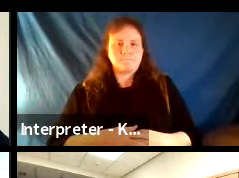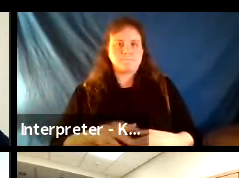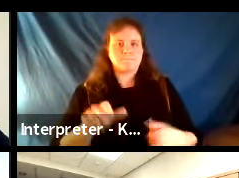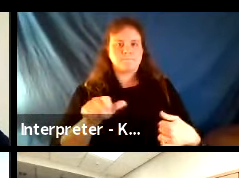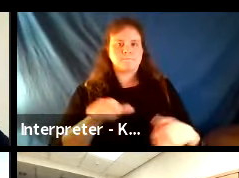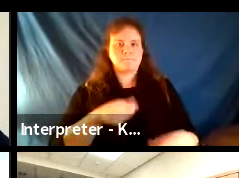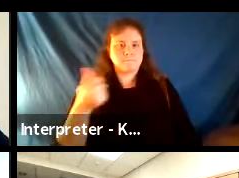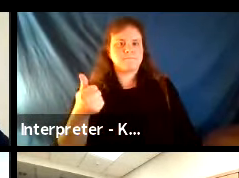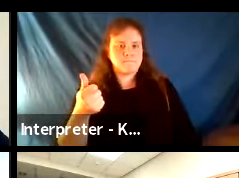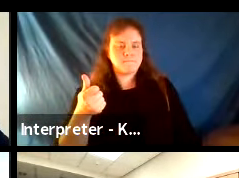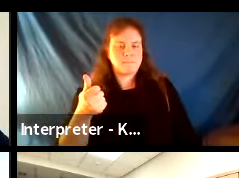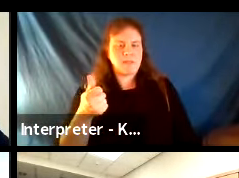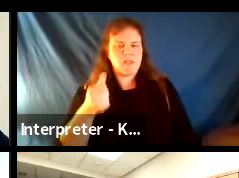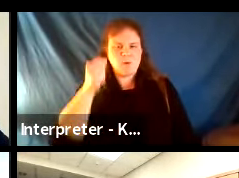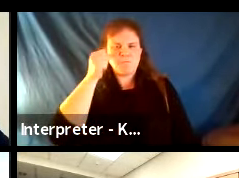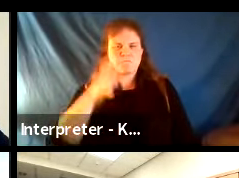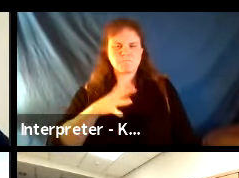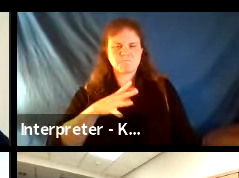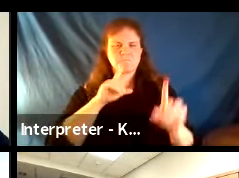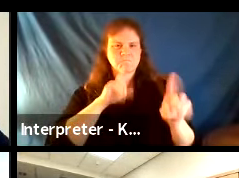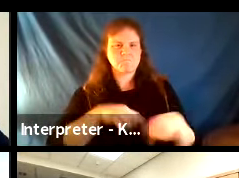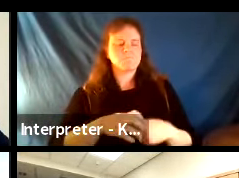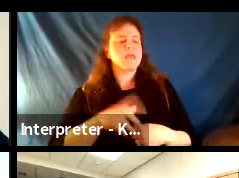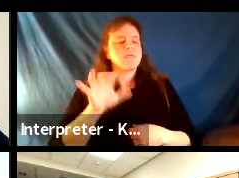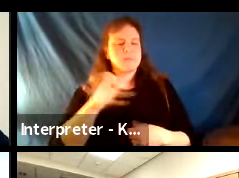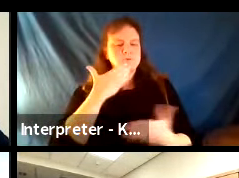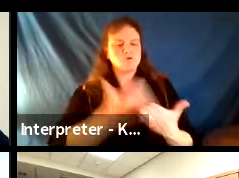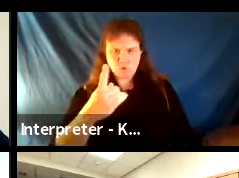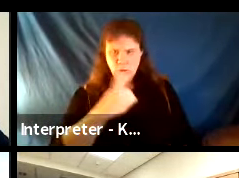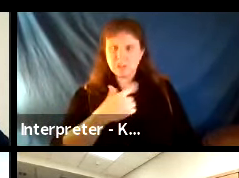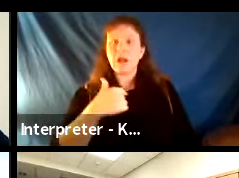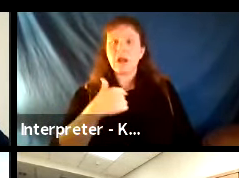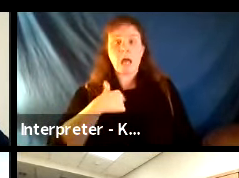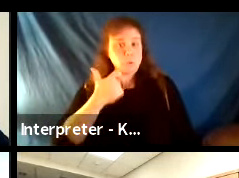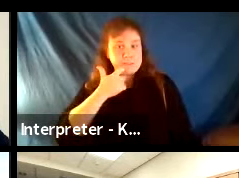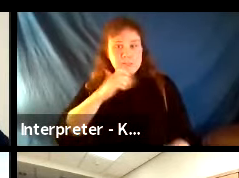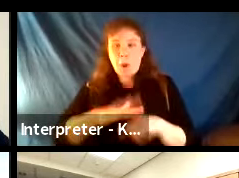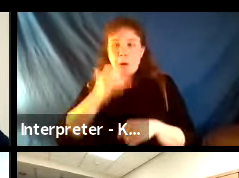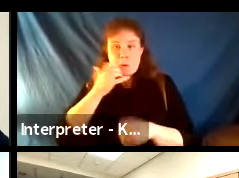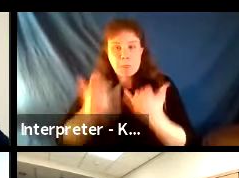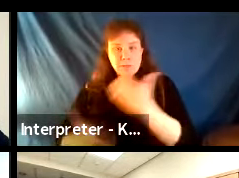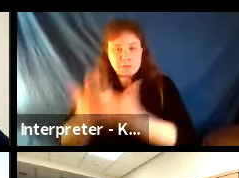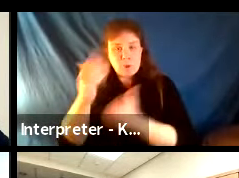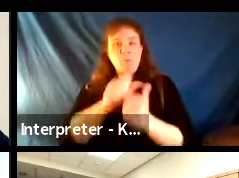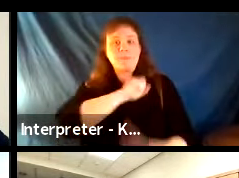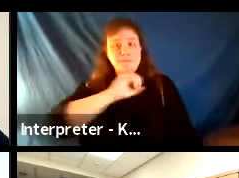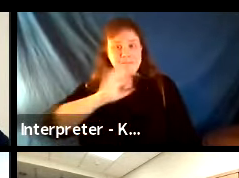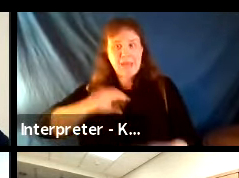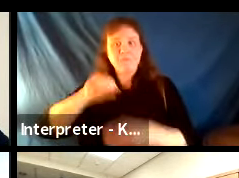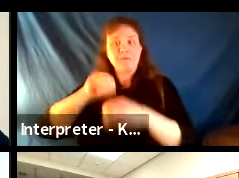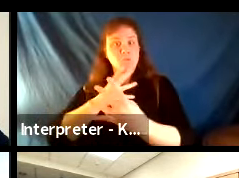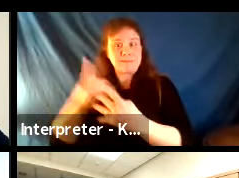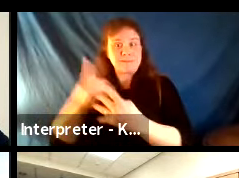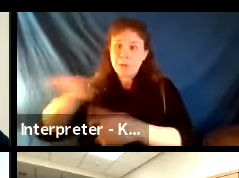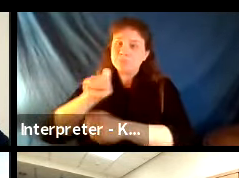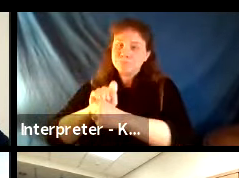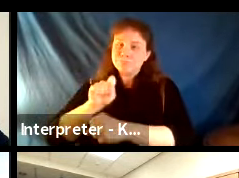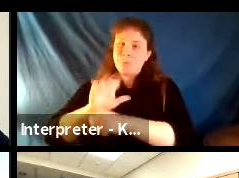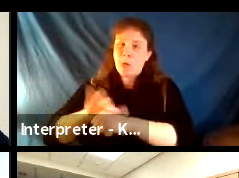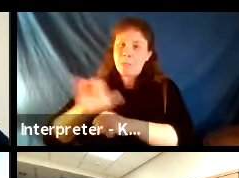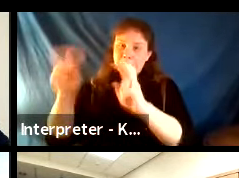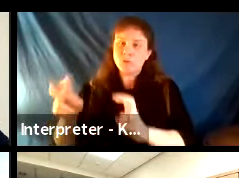with the staff in correctional facilities who are actually working on this issue, and they do have they have what is called a